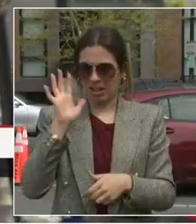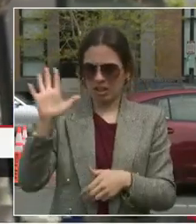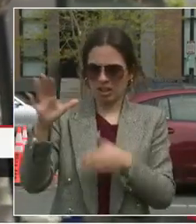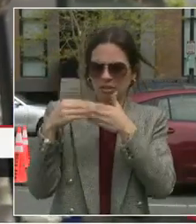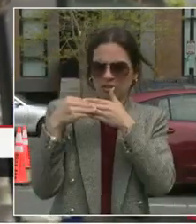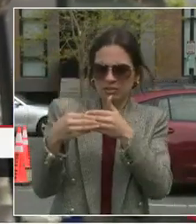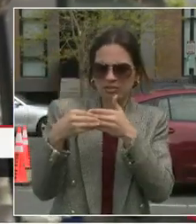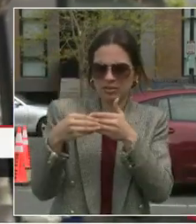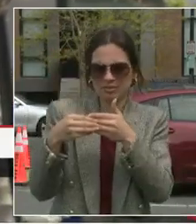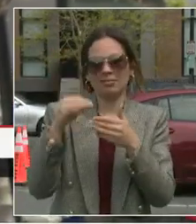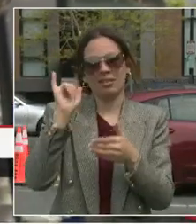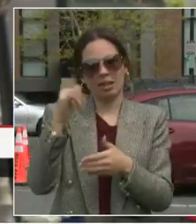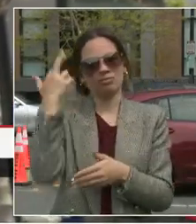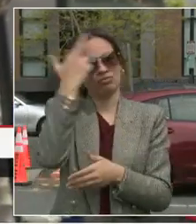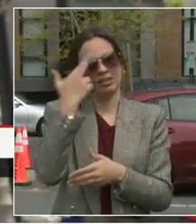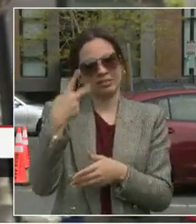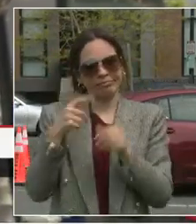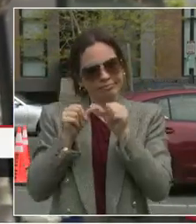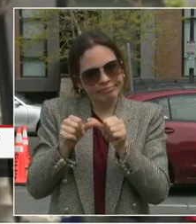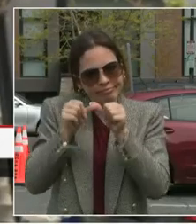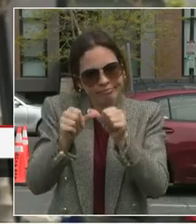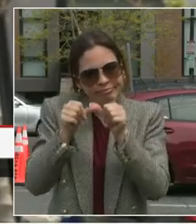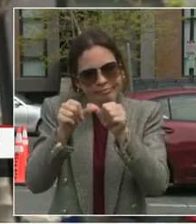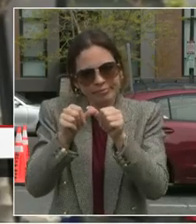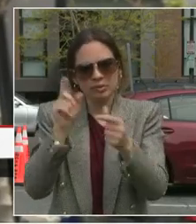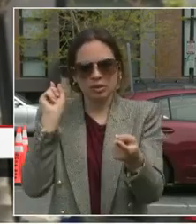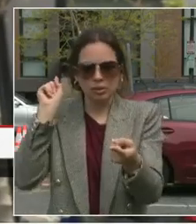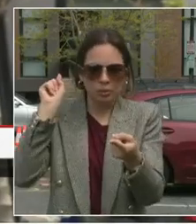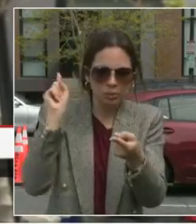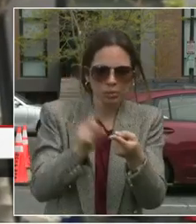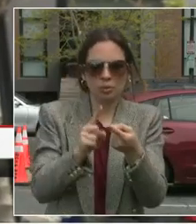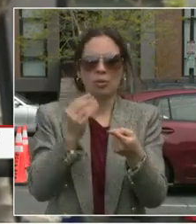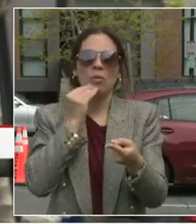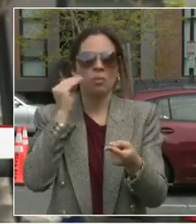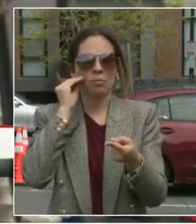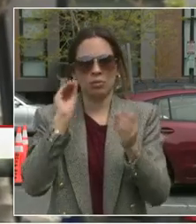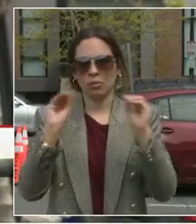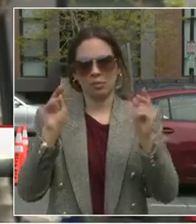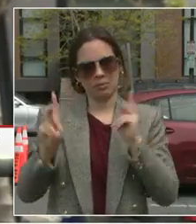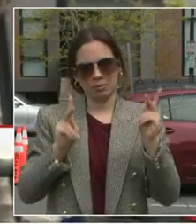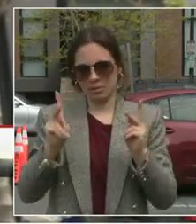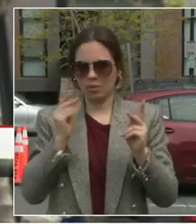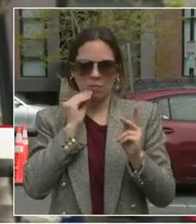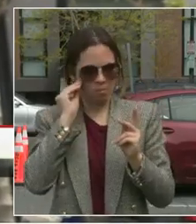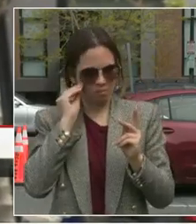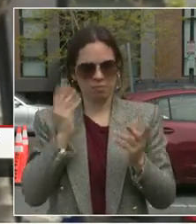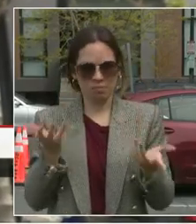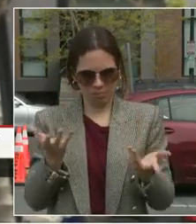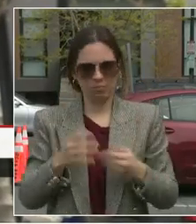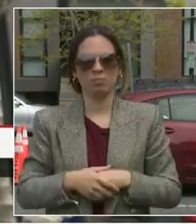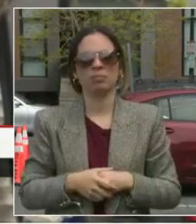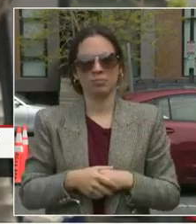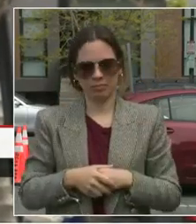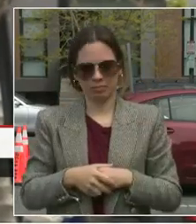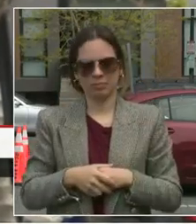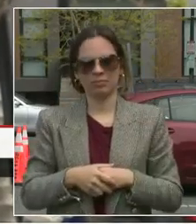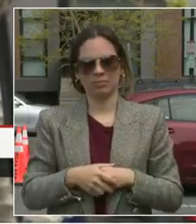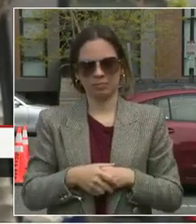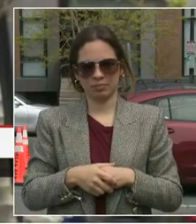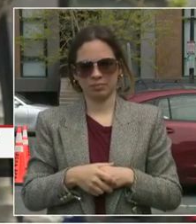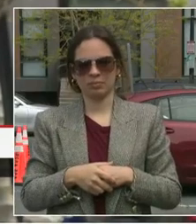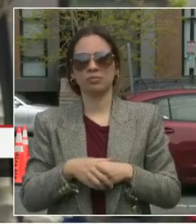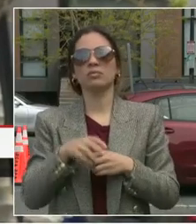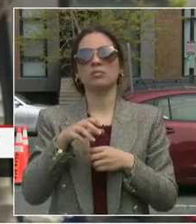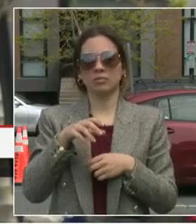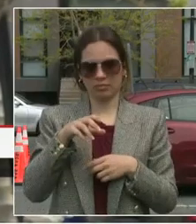we're able to drive down these numbers. I also want to introduce Teresa Sia. Give Teresa a big